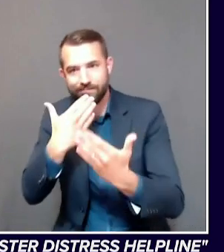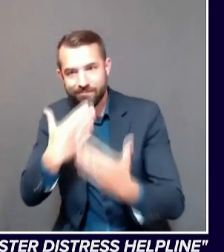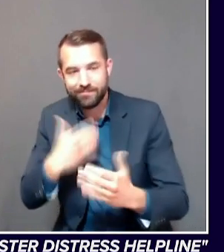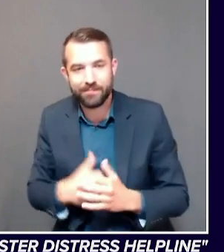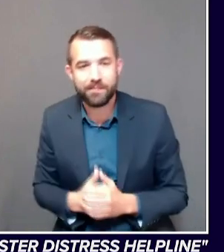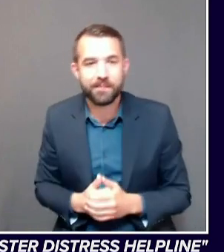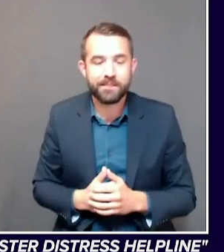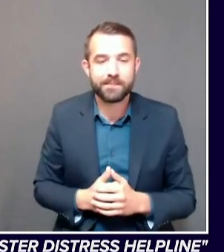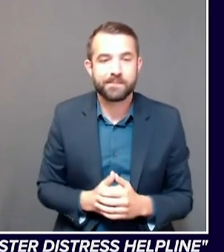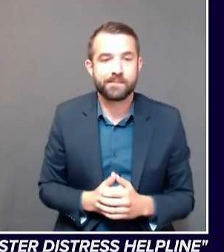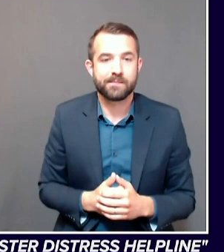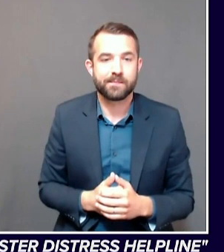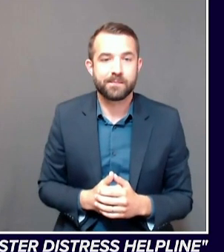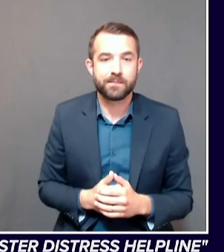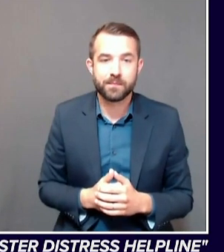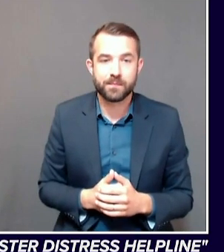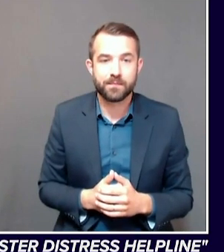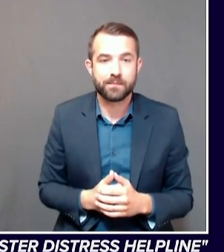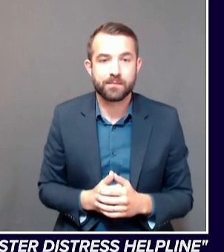this.